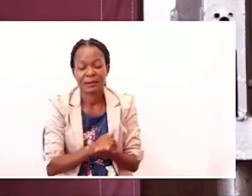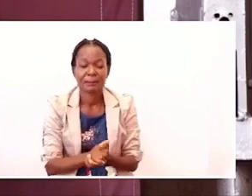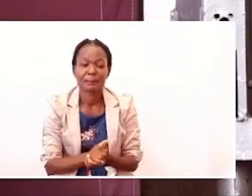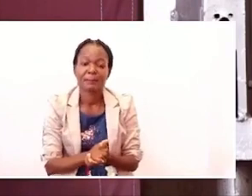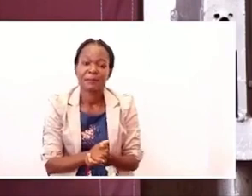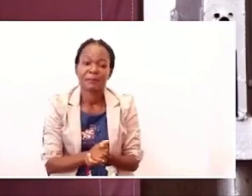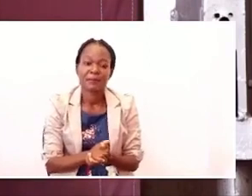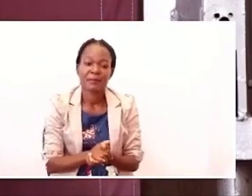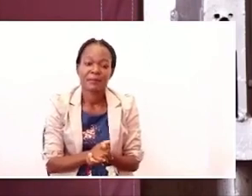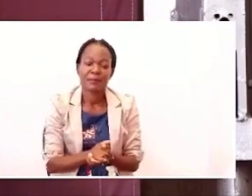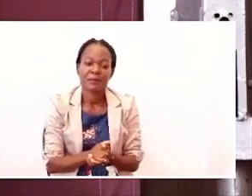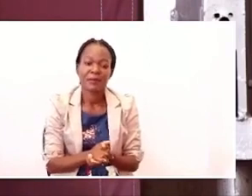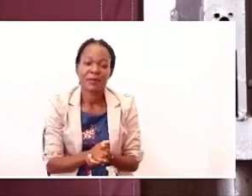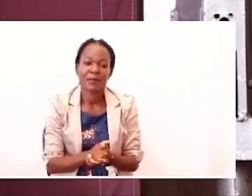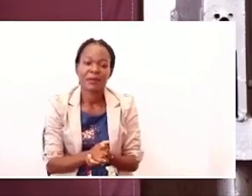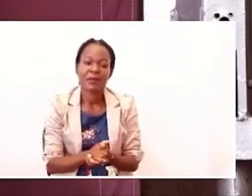which is that